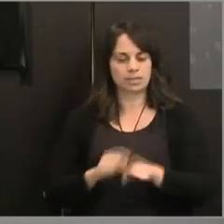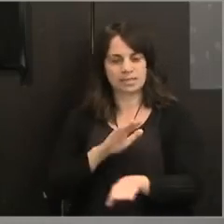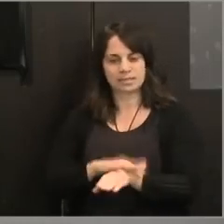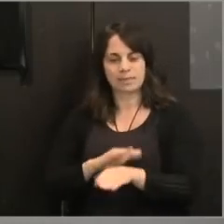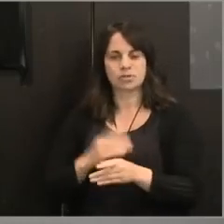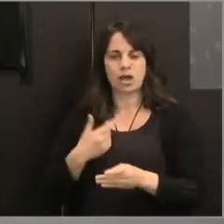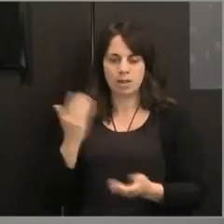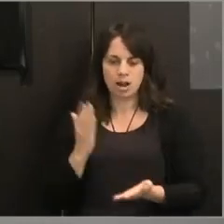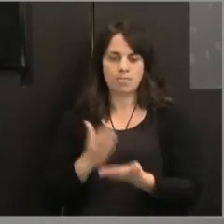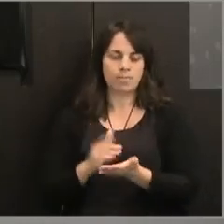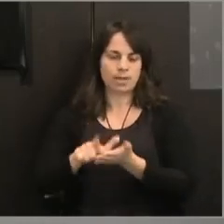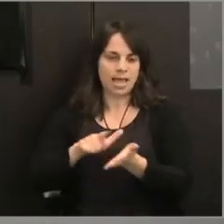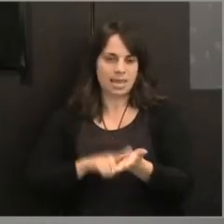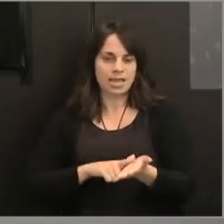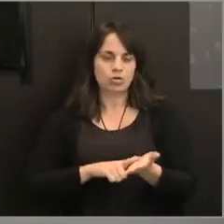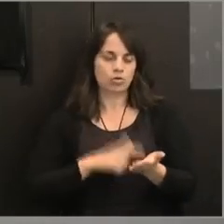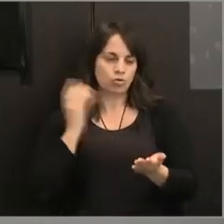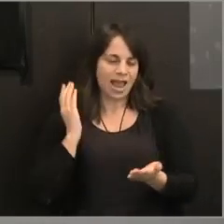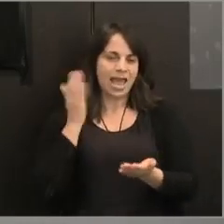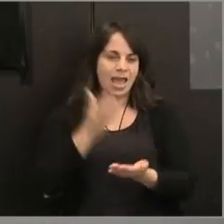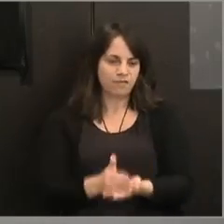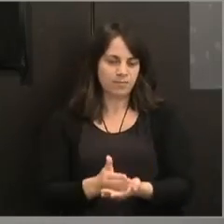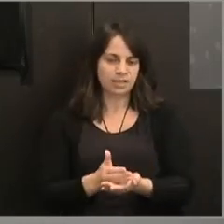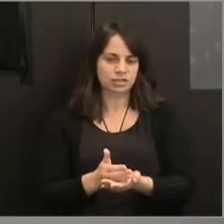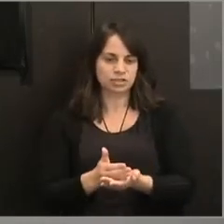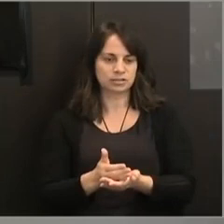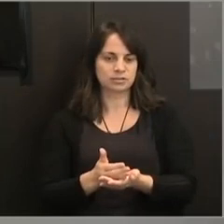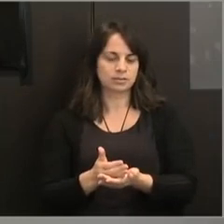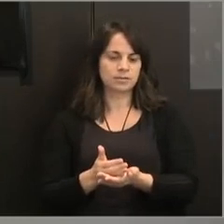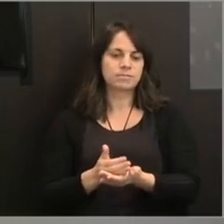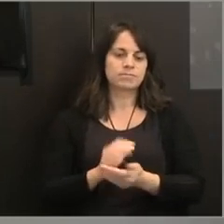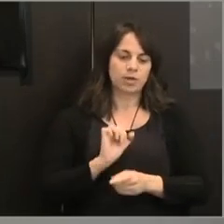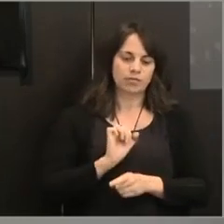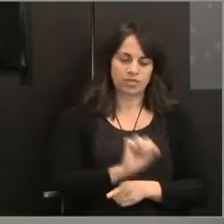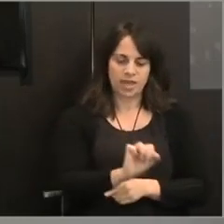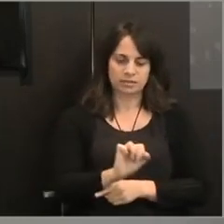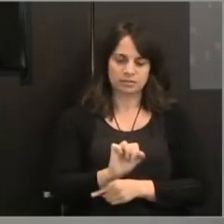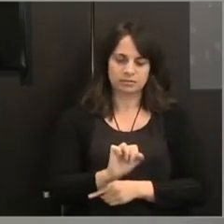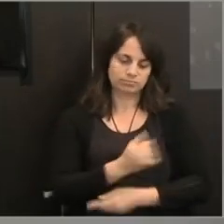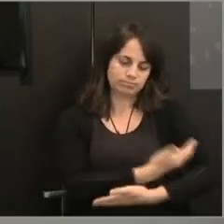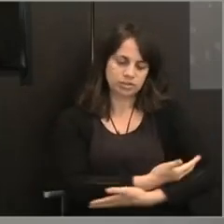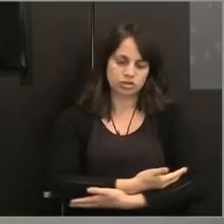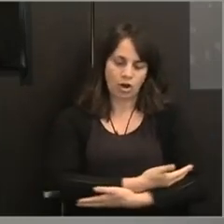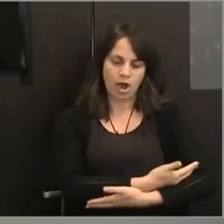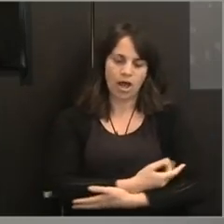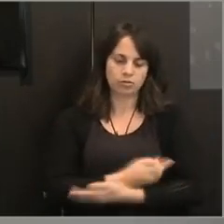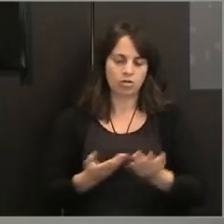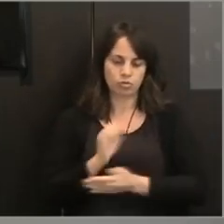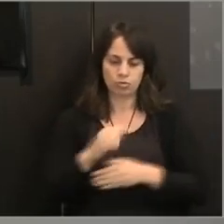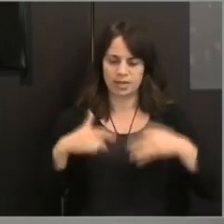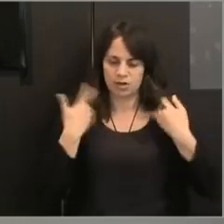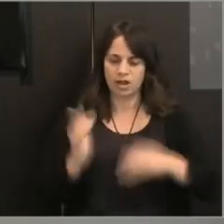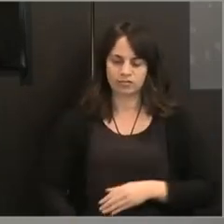legal affirmation of the rights or entitlements that would vest in the child as he or she grew